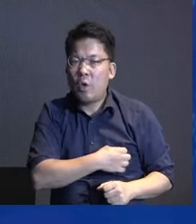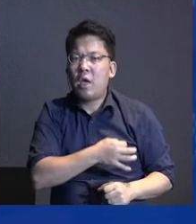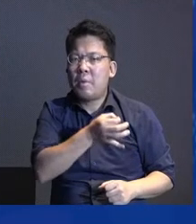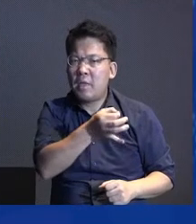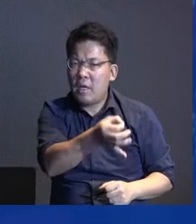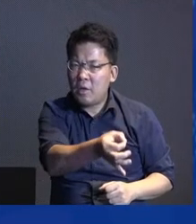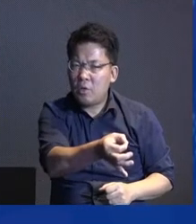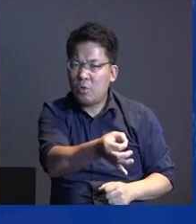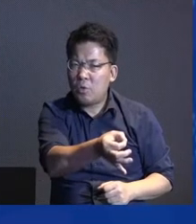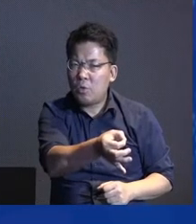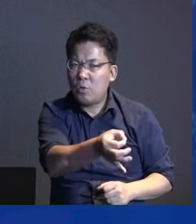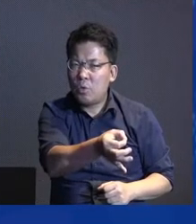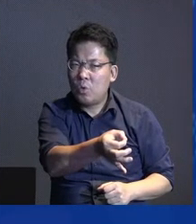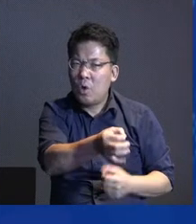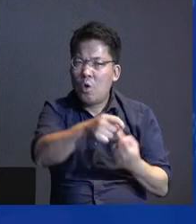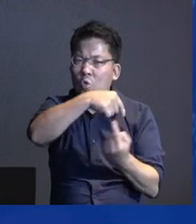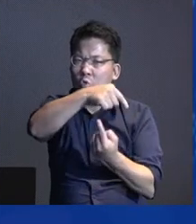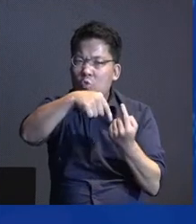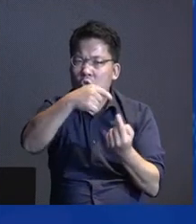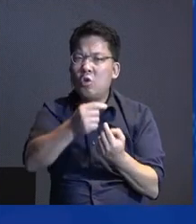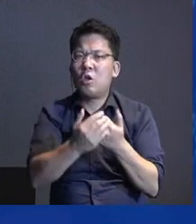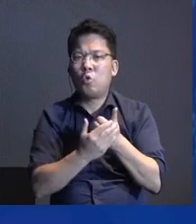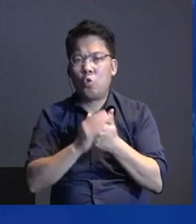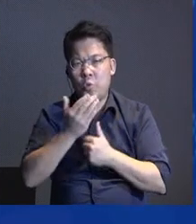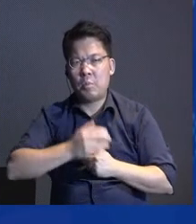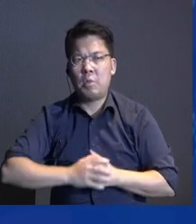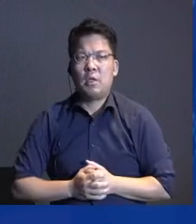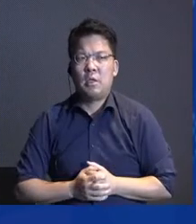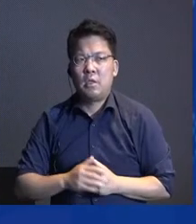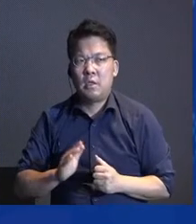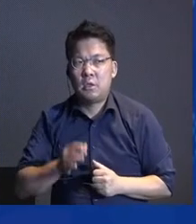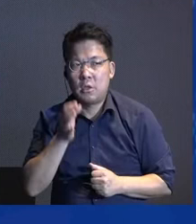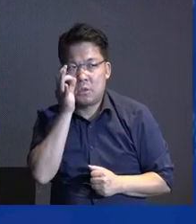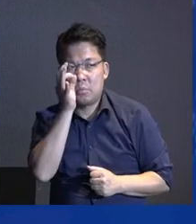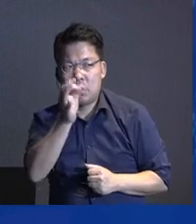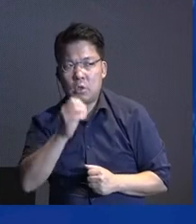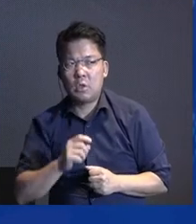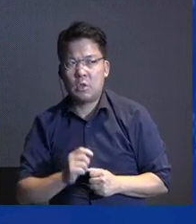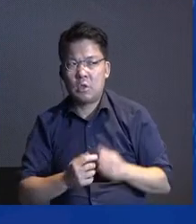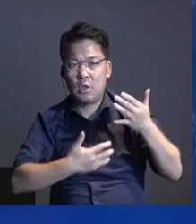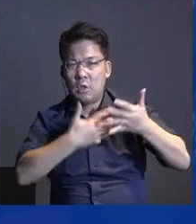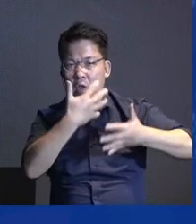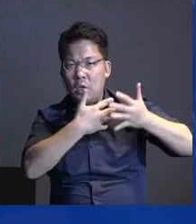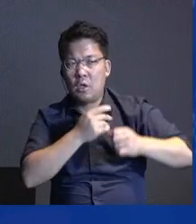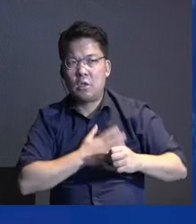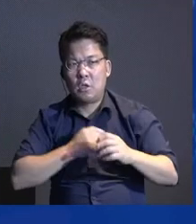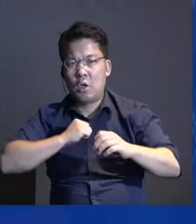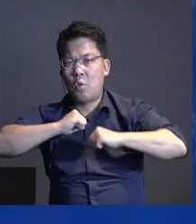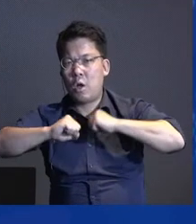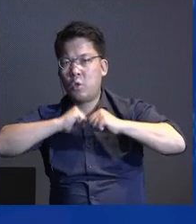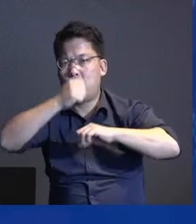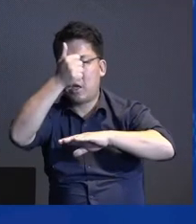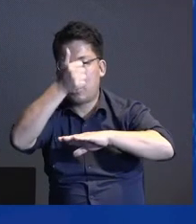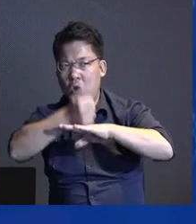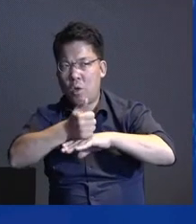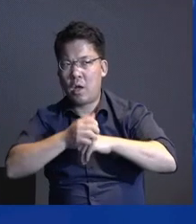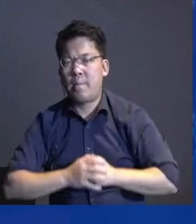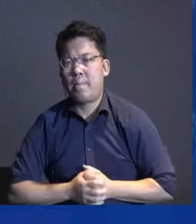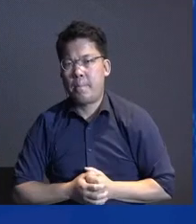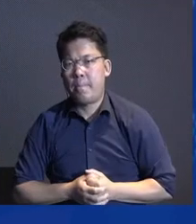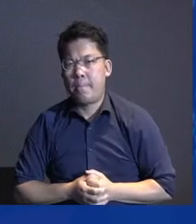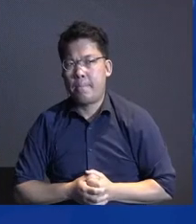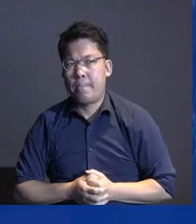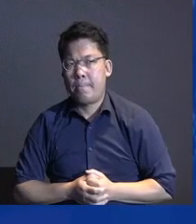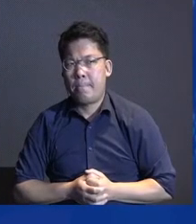are some impact results of the club. This is from the interview with more